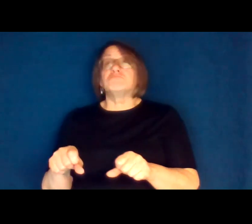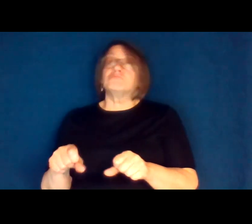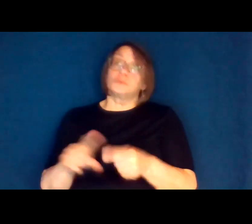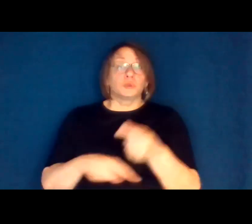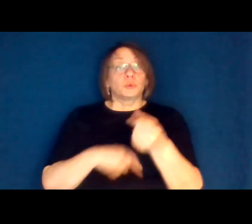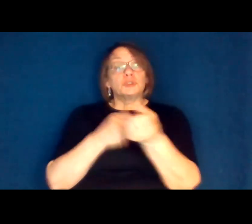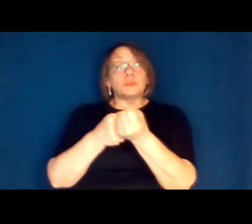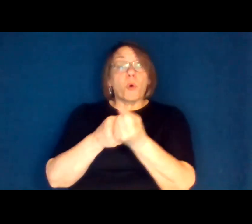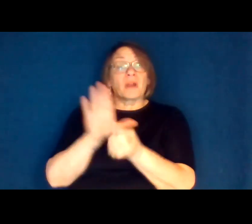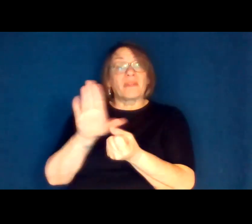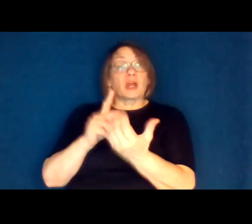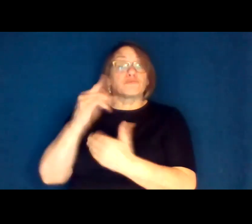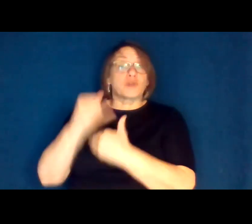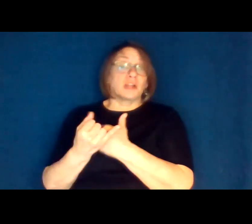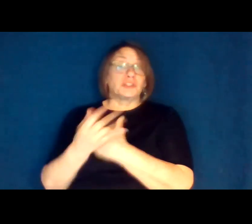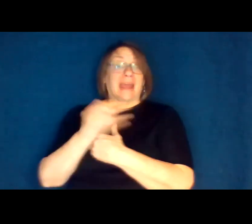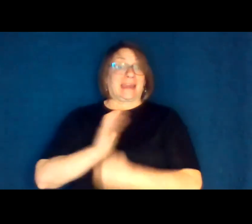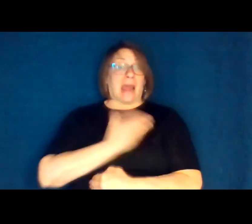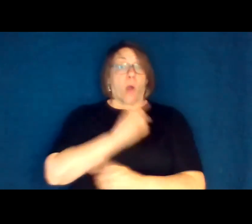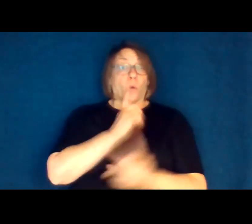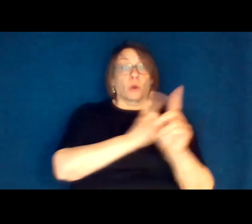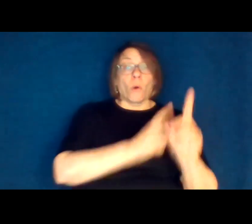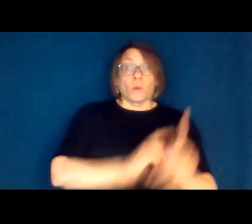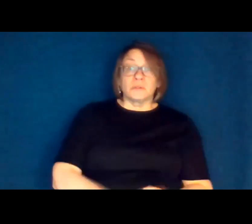support the project and our objectives.